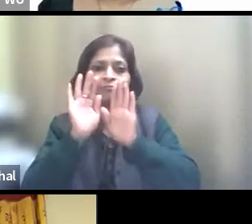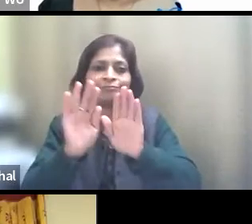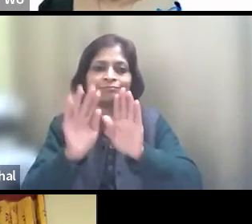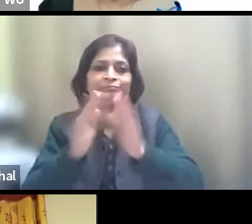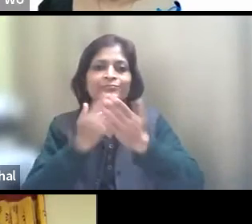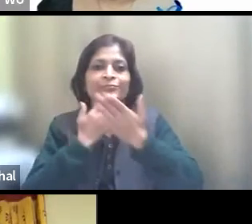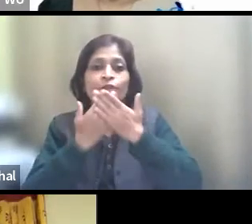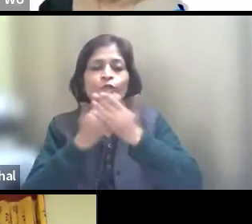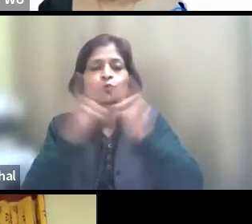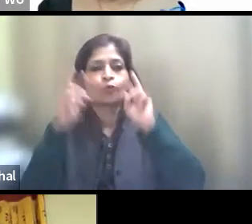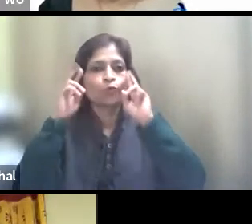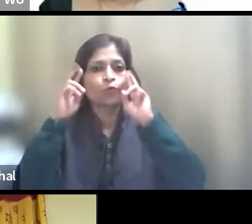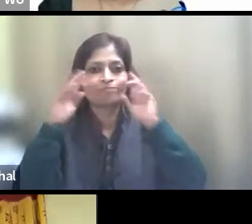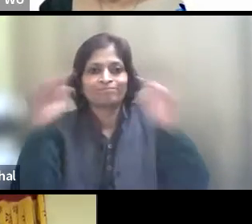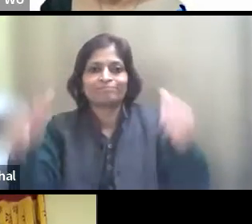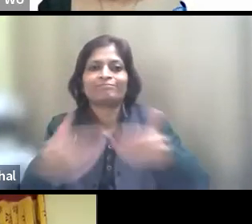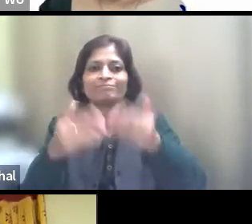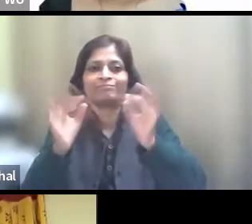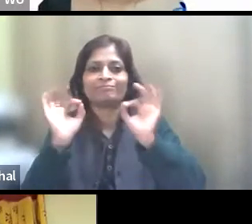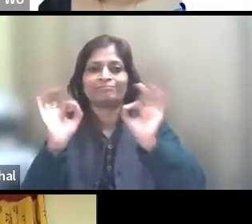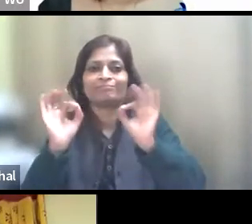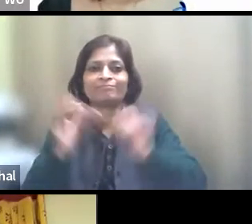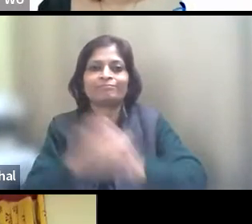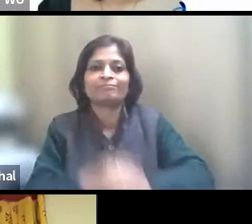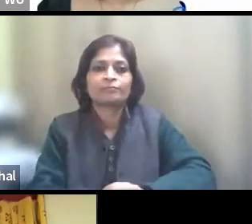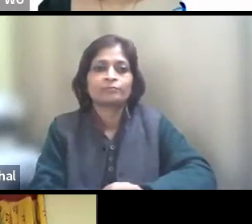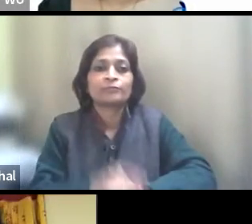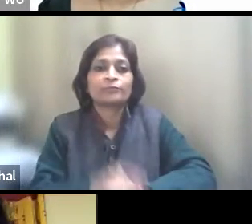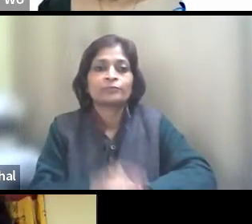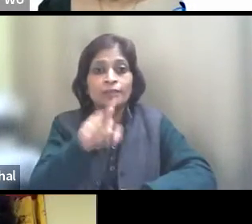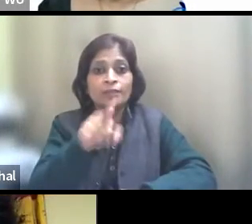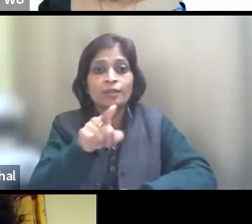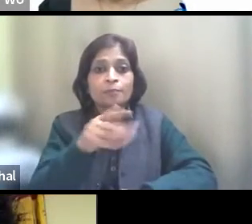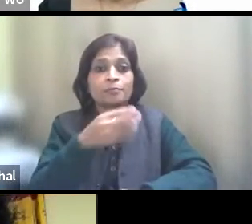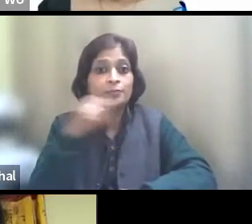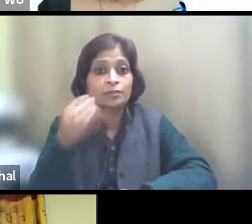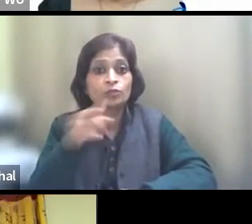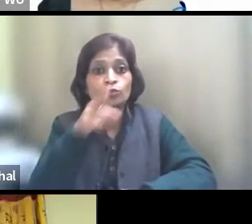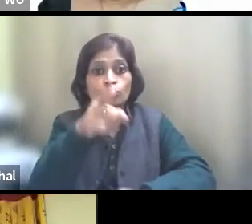again sometime soon. Yeah. And we gave you not only good